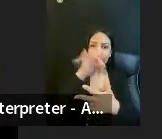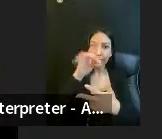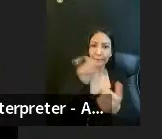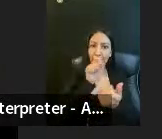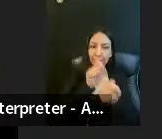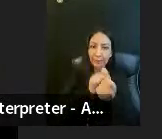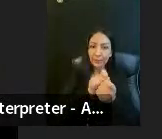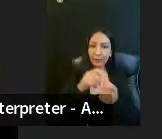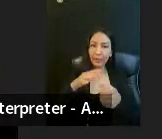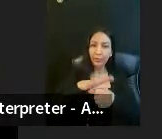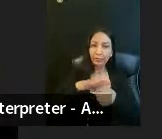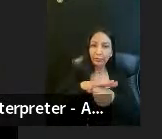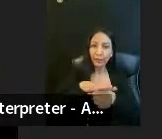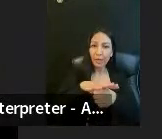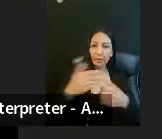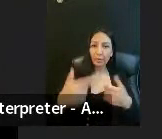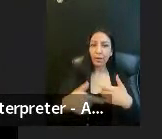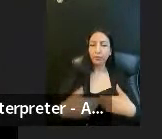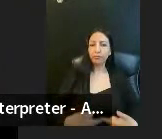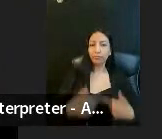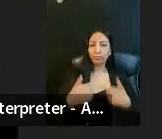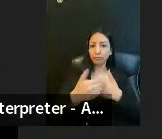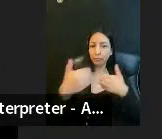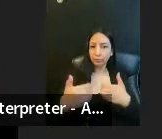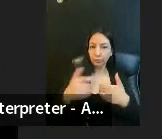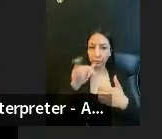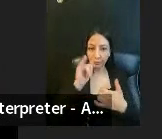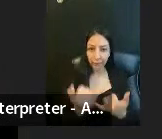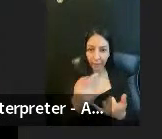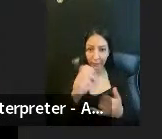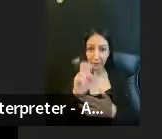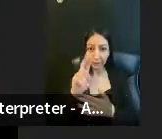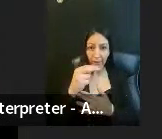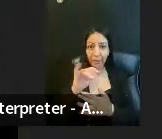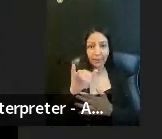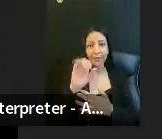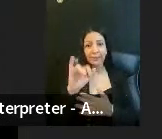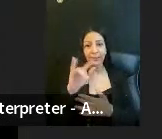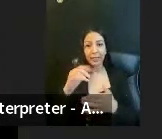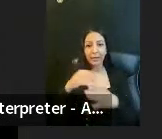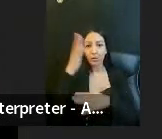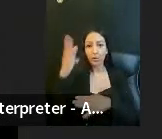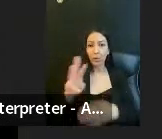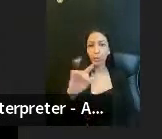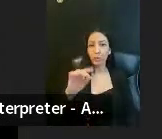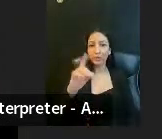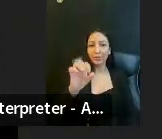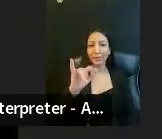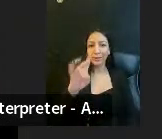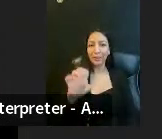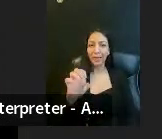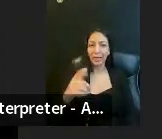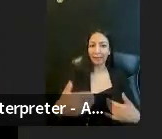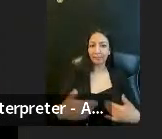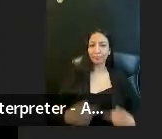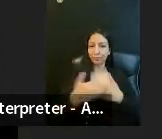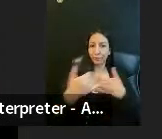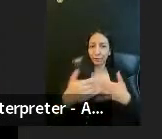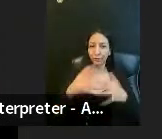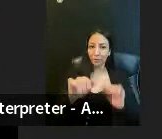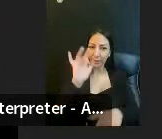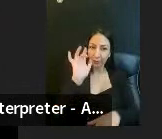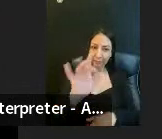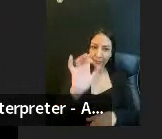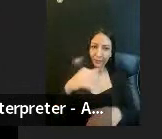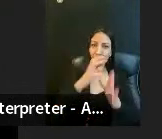specific neighborhood. Right now, the Sunnyside and Woodside neighborhood is available to click on in this draft